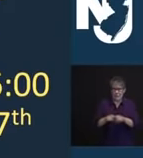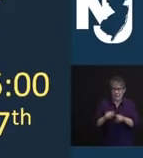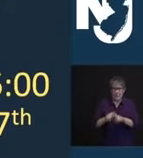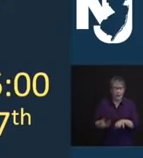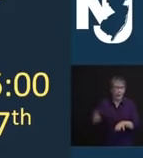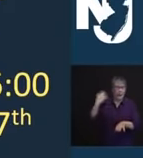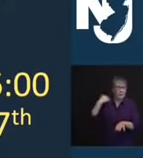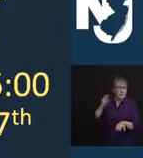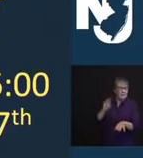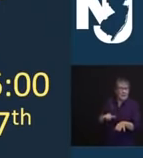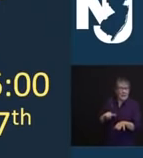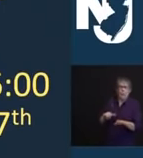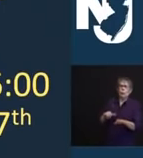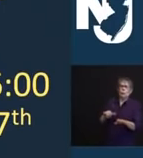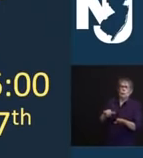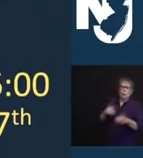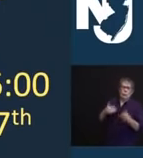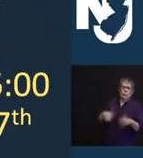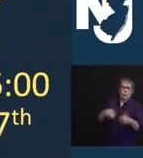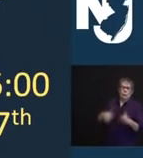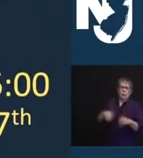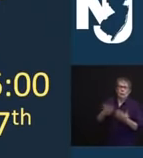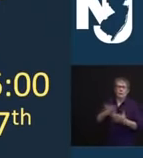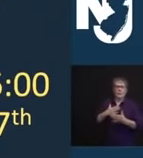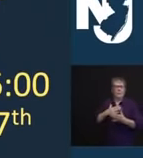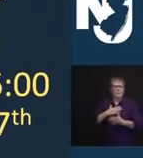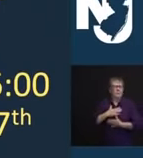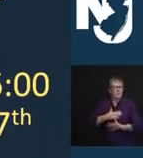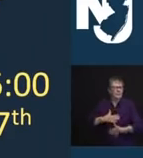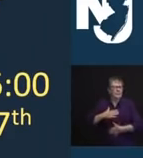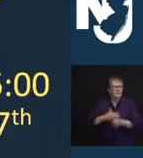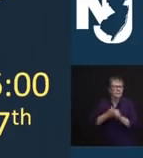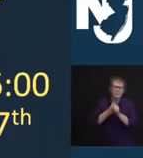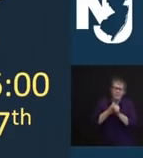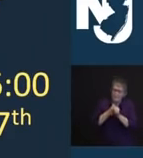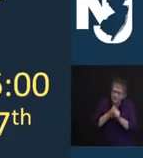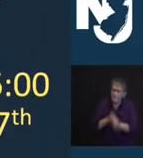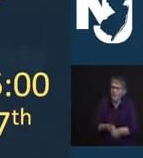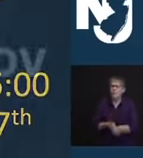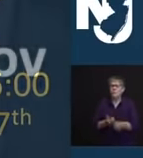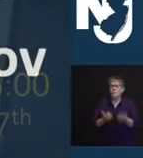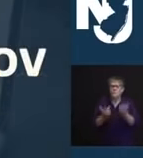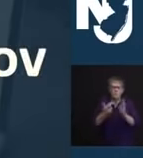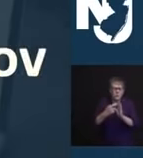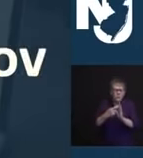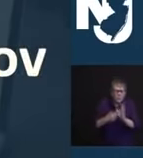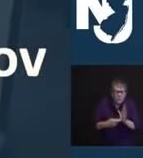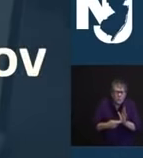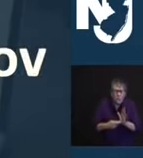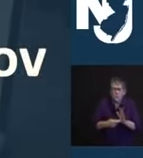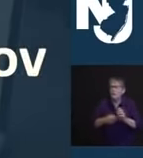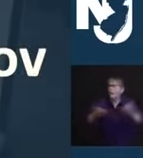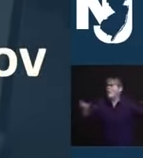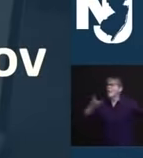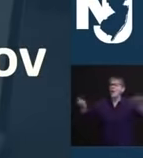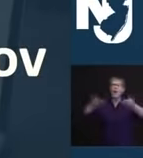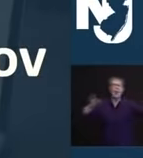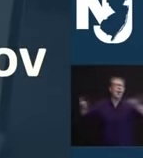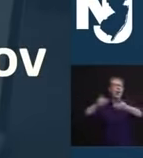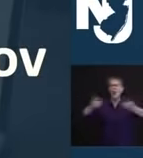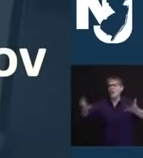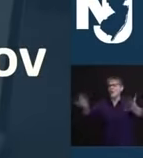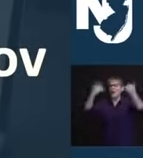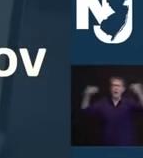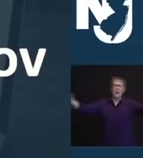small as possible, particularly with individuals outside of your household. As I've said, our steps continue to be dictated